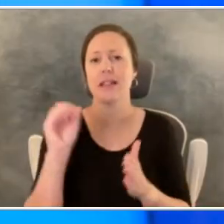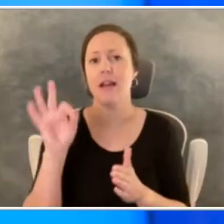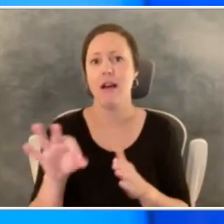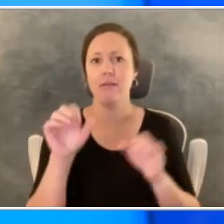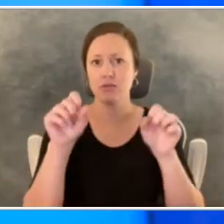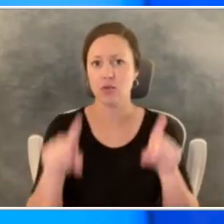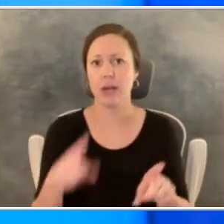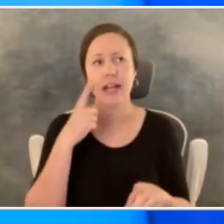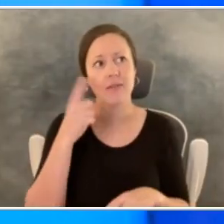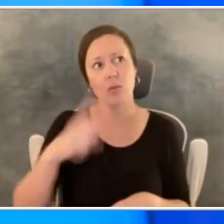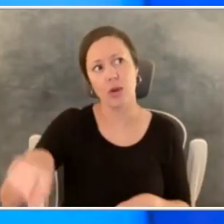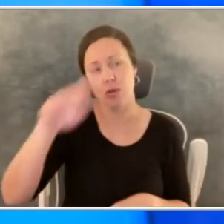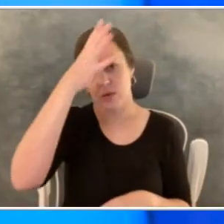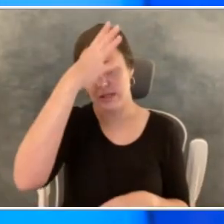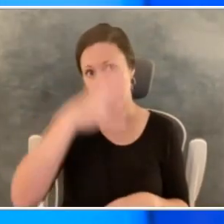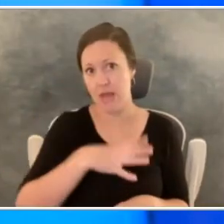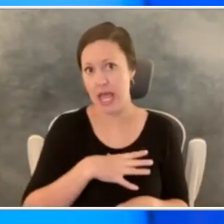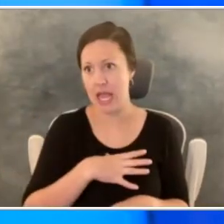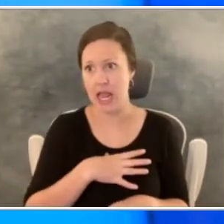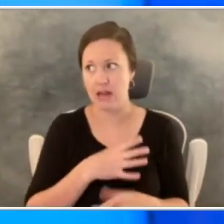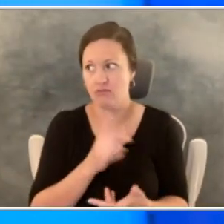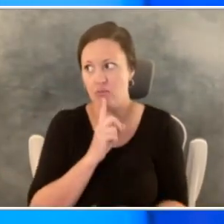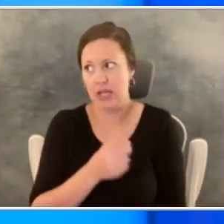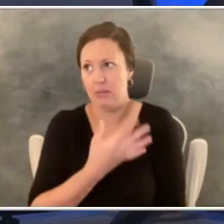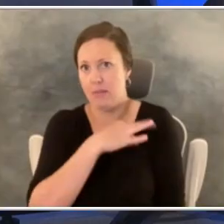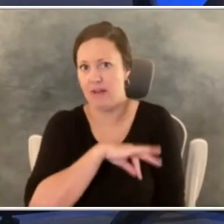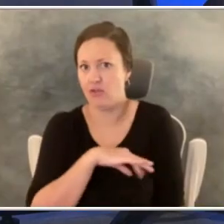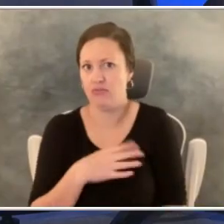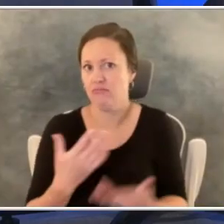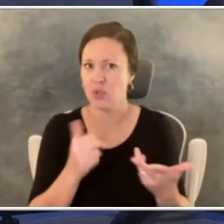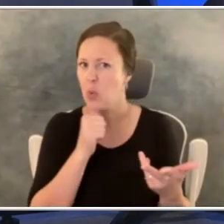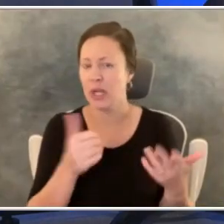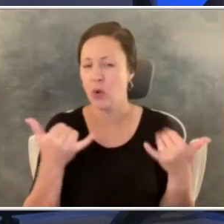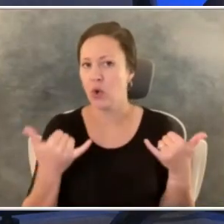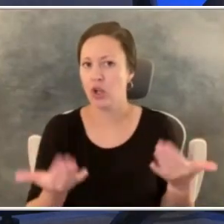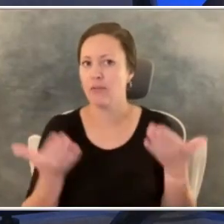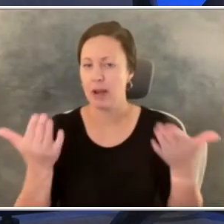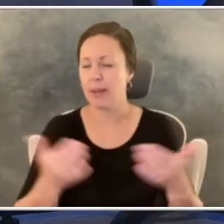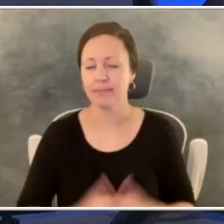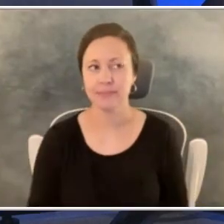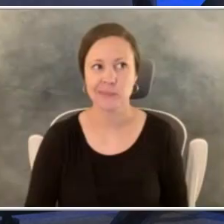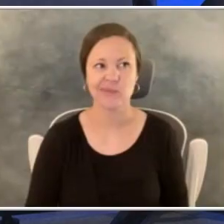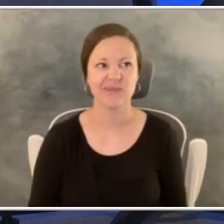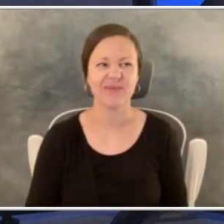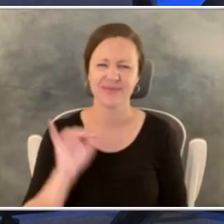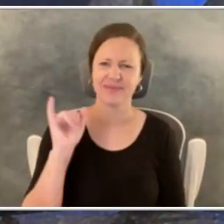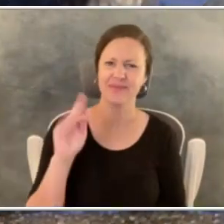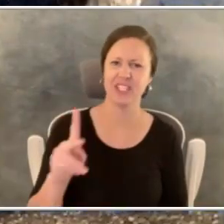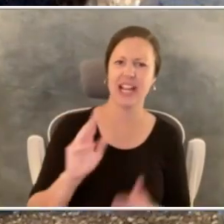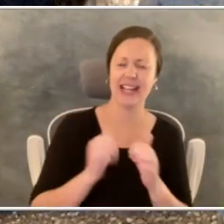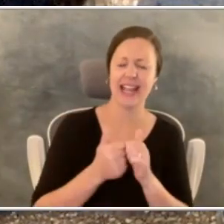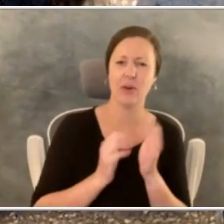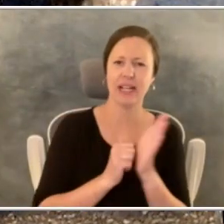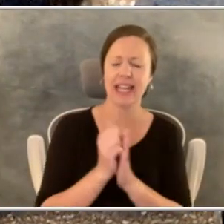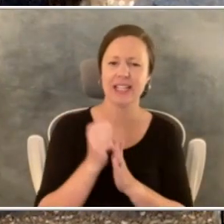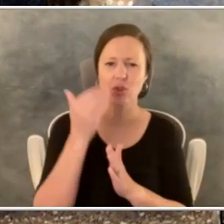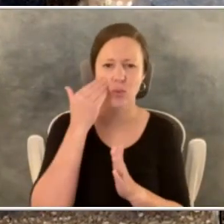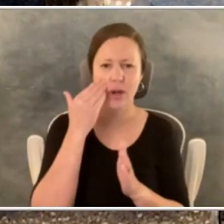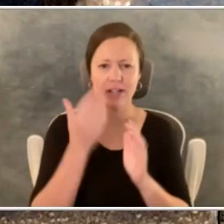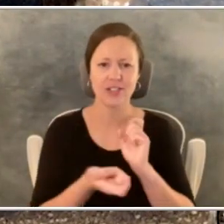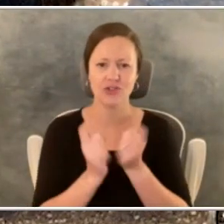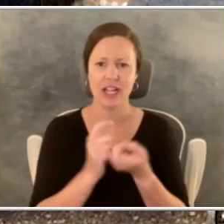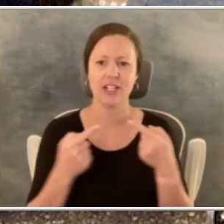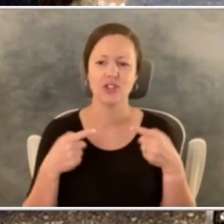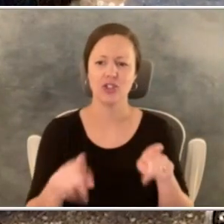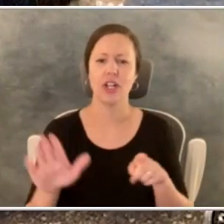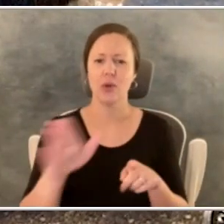men being beneficial. So we do not currently recommend that. Jack, tell us the history, though. How did cancer awareness change over the course of your firefighting career? Because I